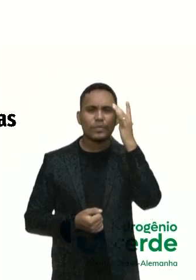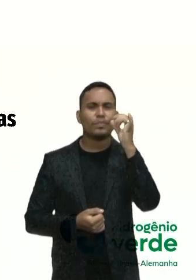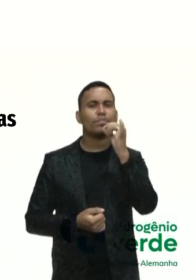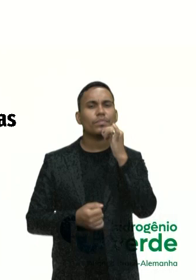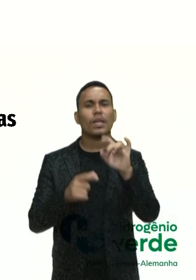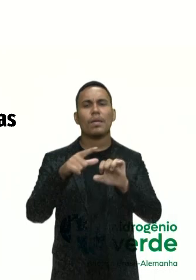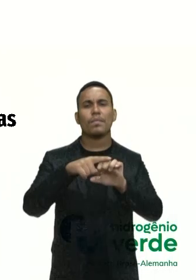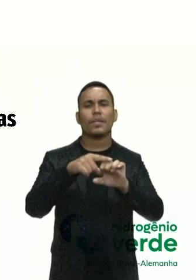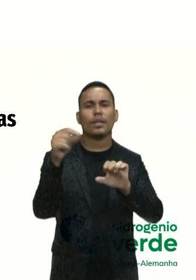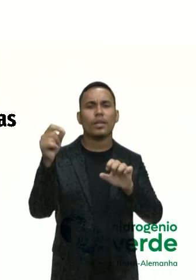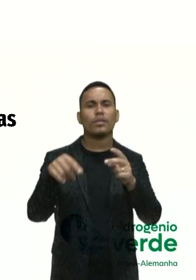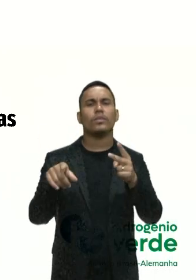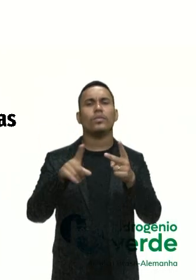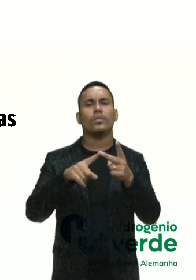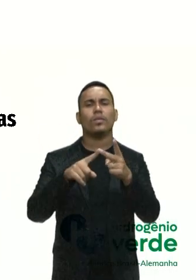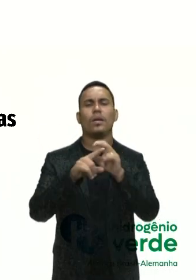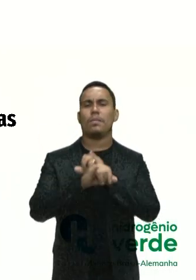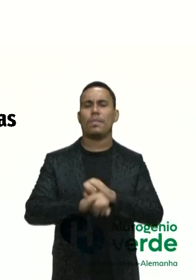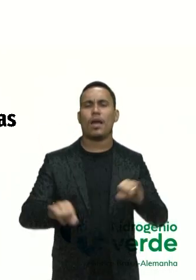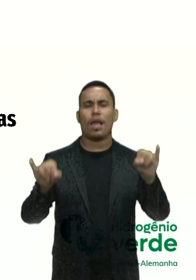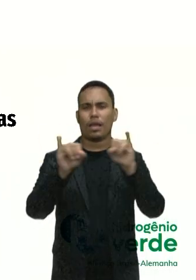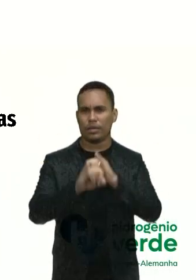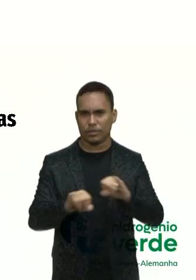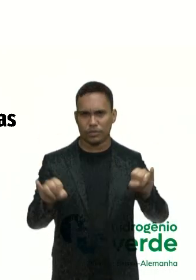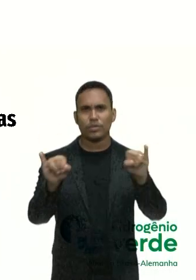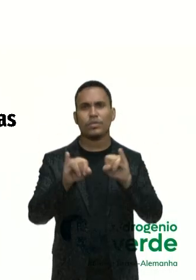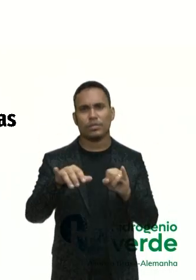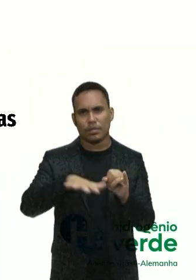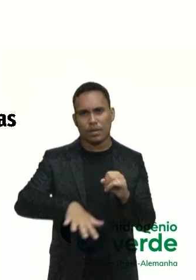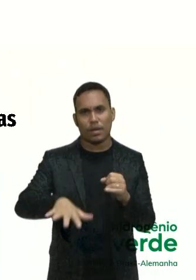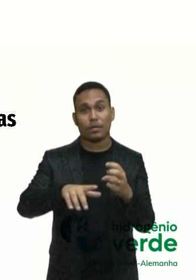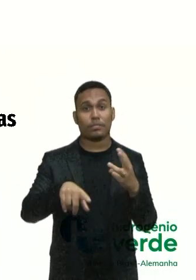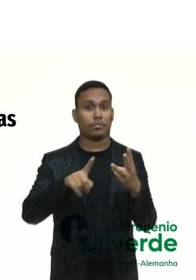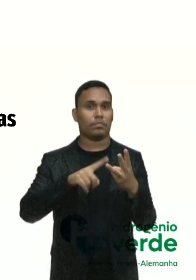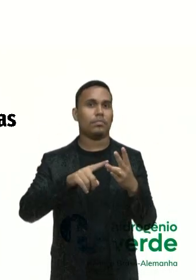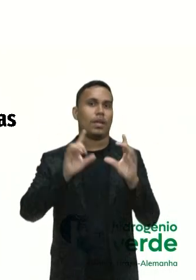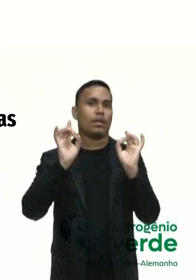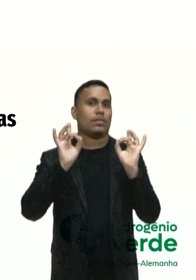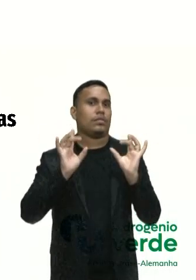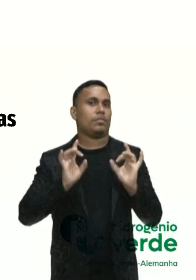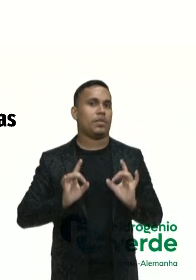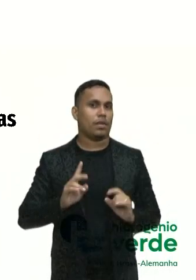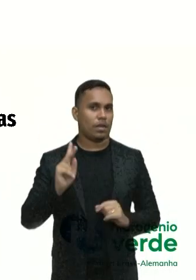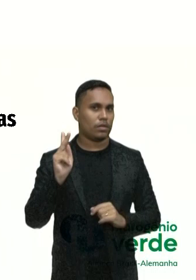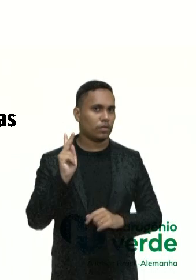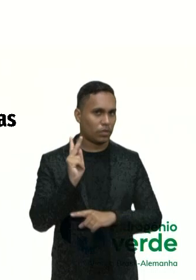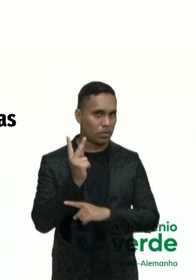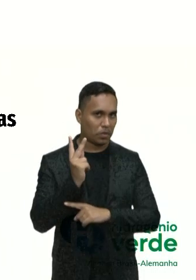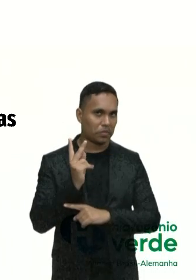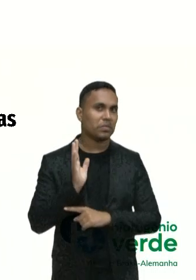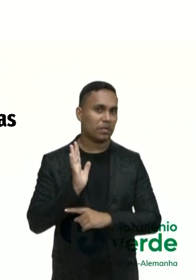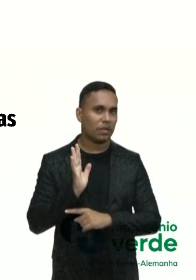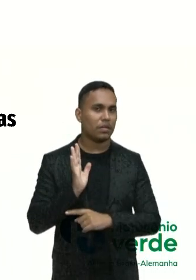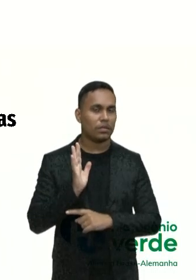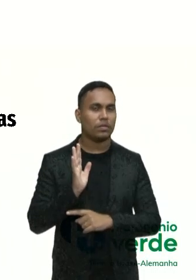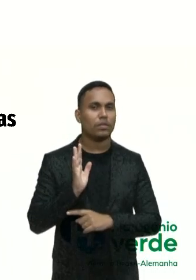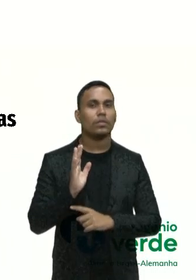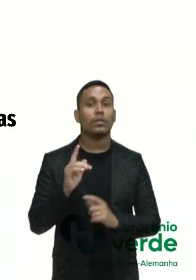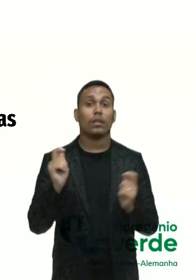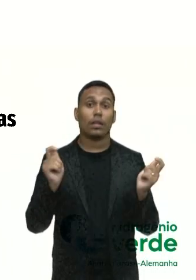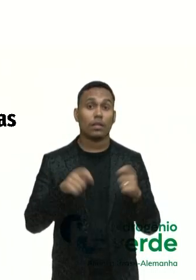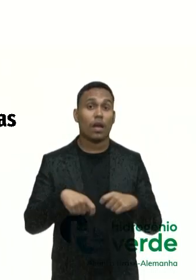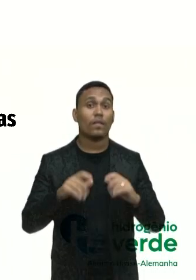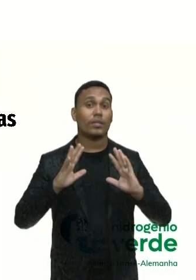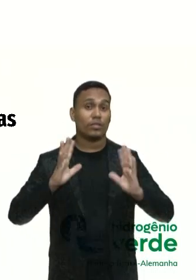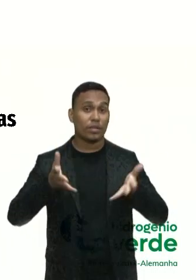pessoas de marketing. So, entrepreneurs, people from marketing. Se autonomearam especialistas de hidrogênio, ou seja, que talvez já trabalham